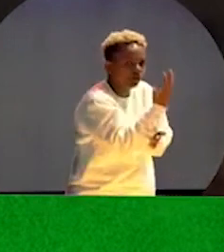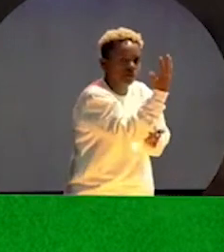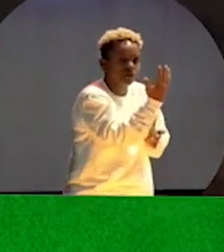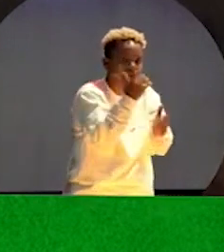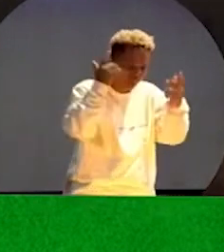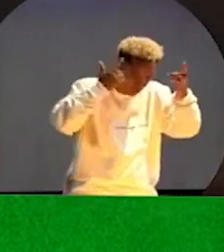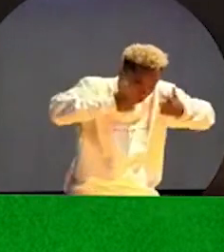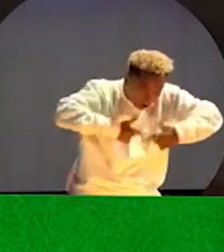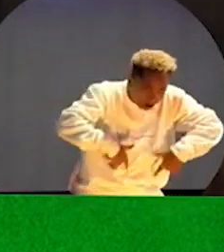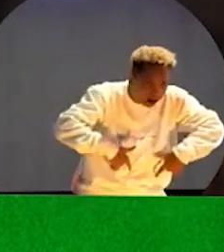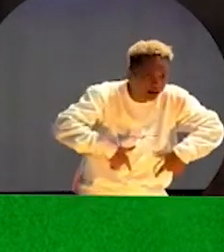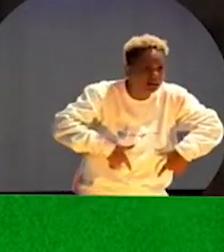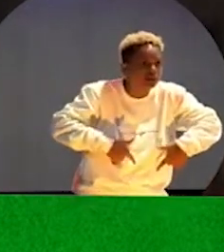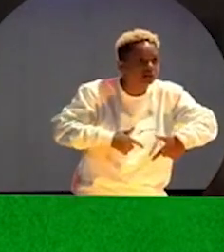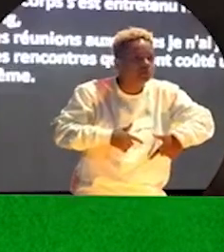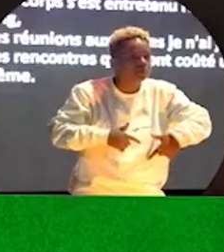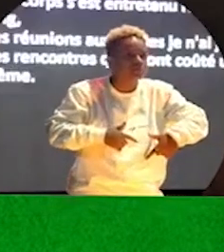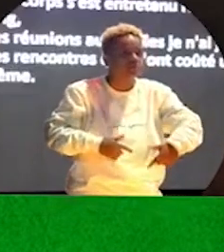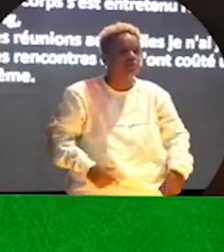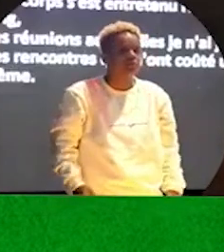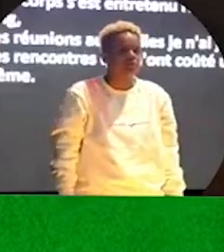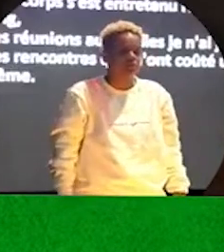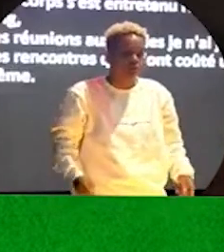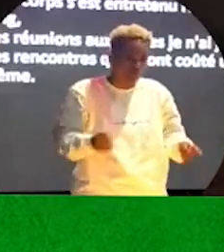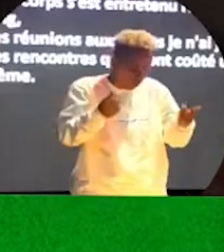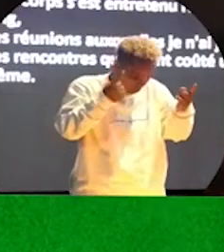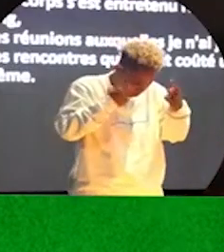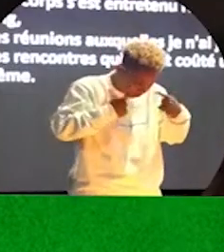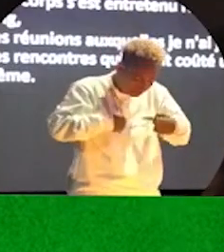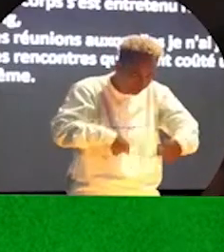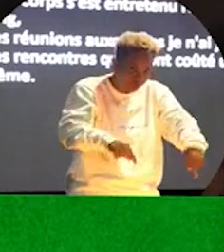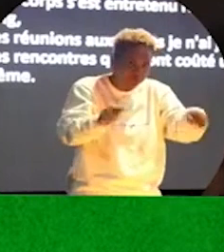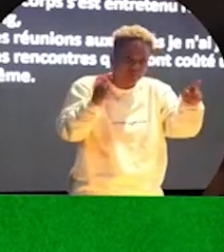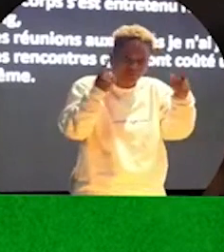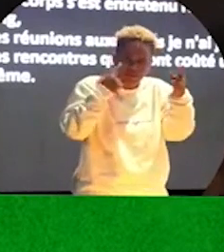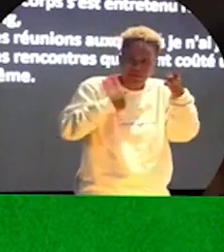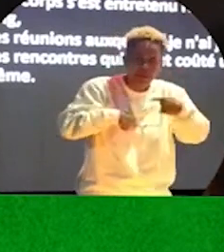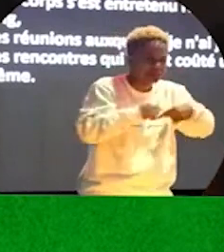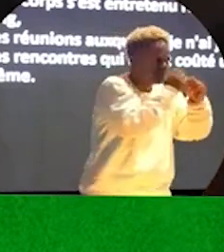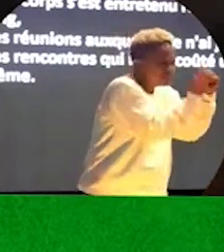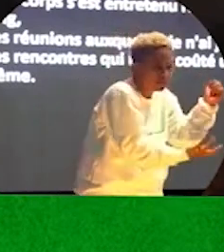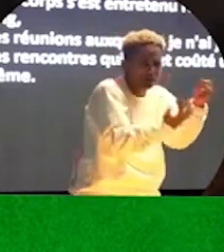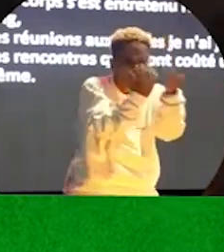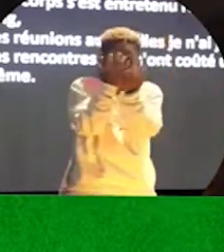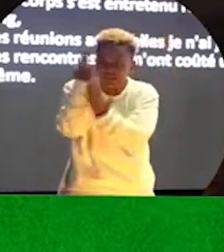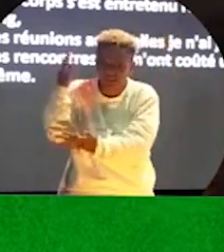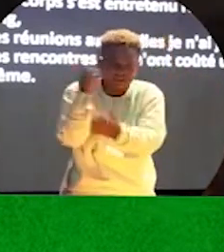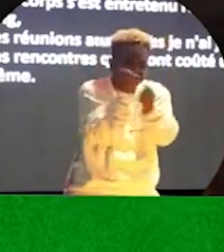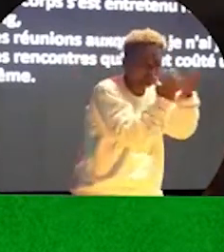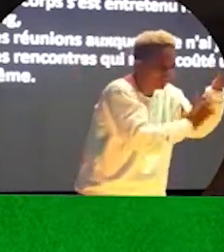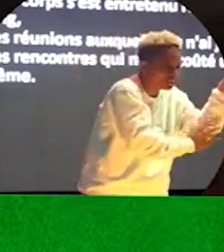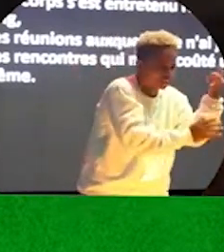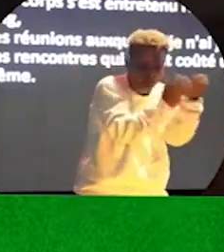rich but yet poor. My body made meetings with my blood, meetings that I never attended, meetings that cost me war